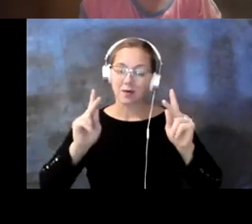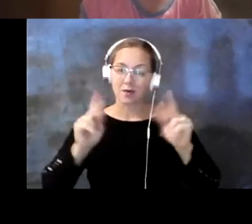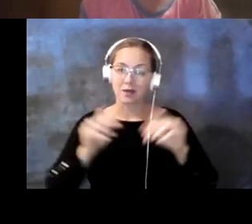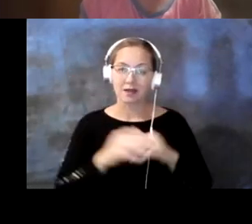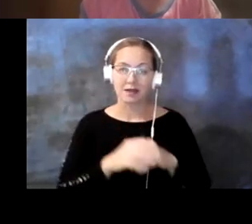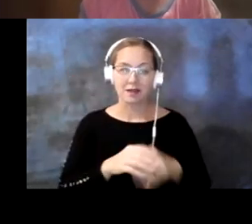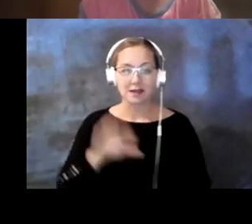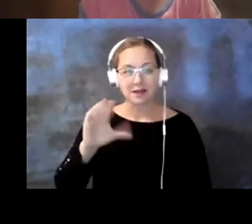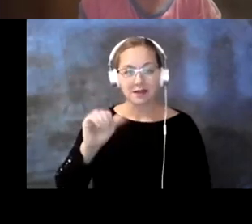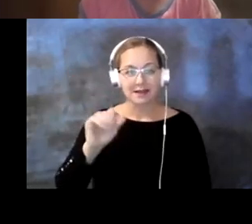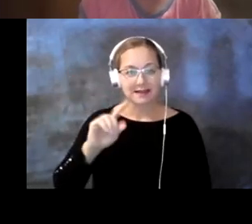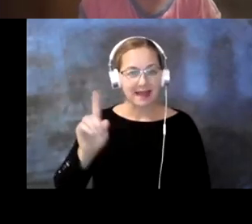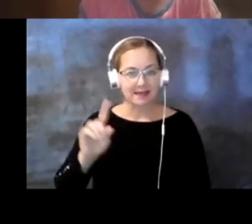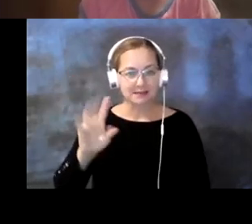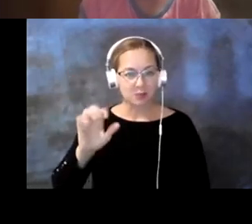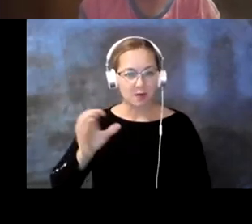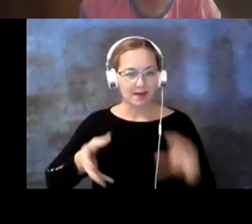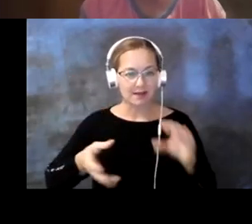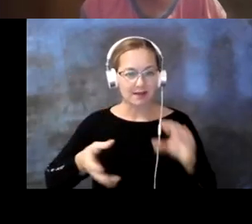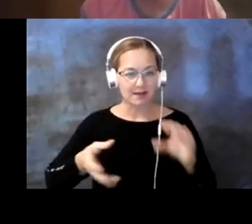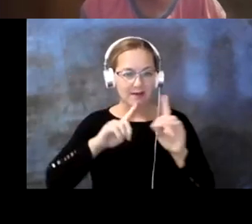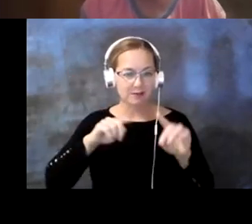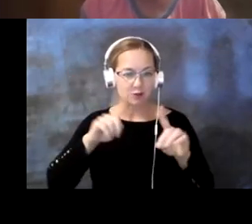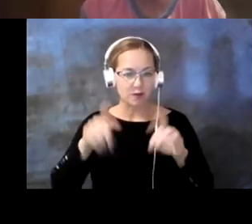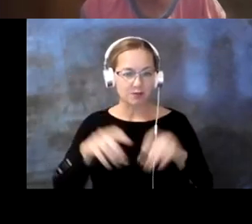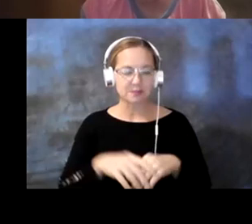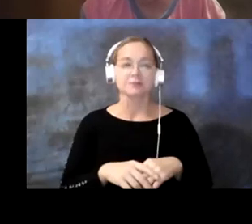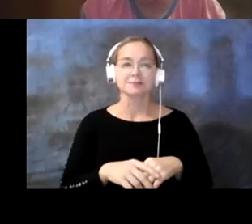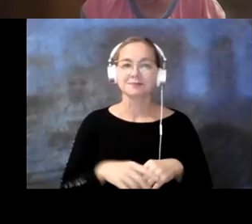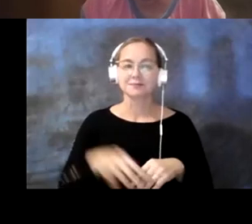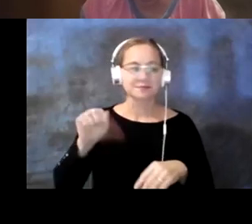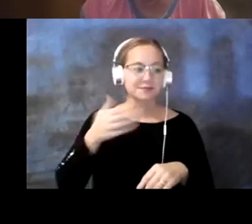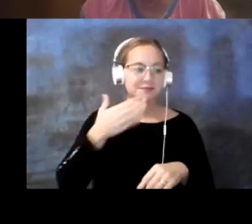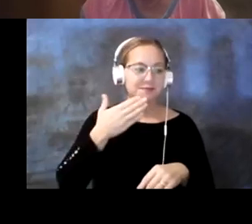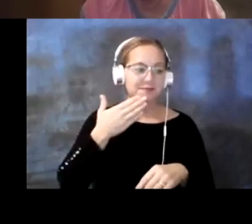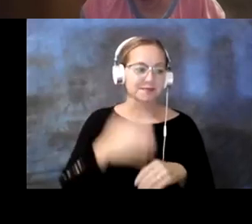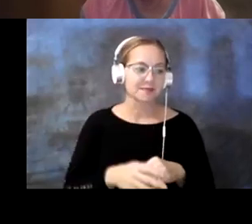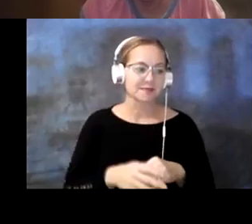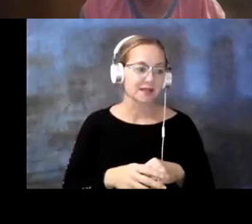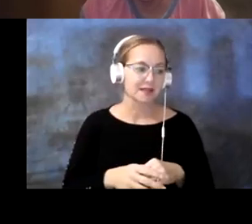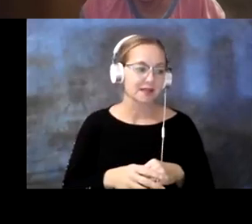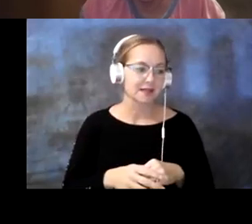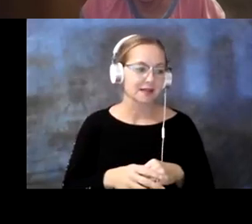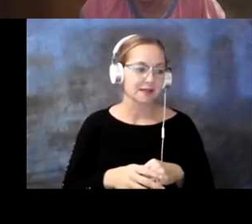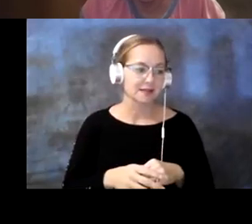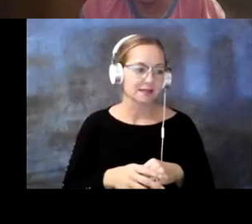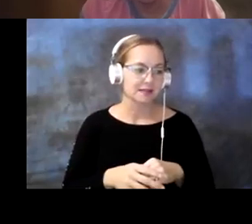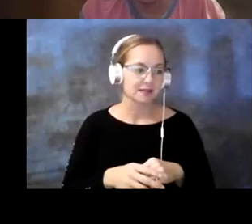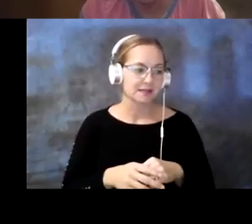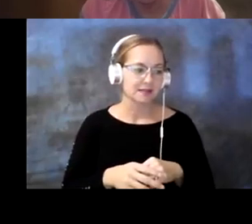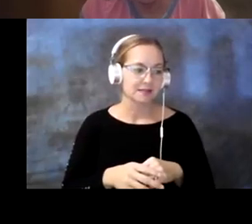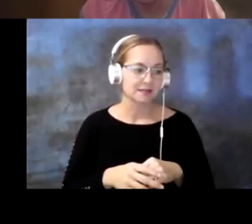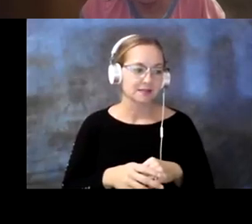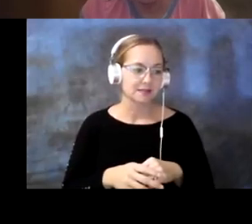you want to answer the question? Yeah, thank you. I want to touch on what Robin was talking